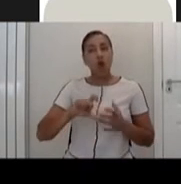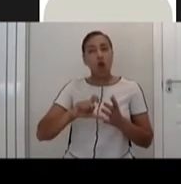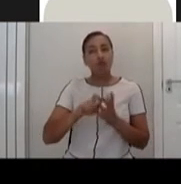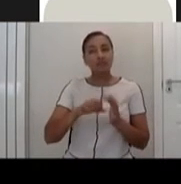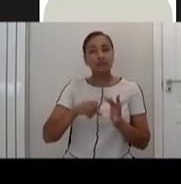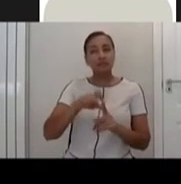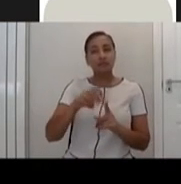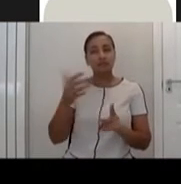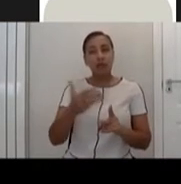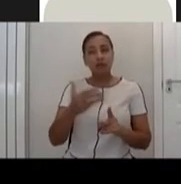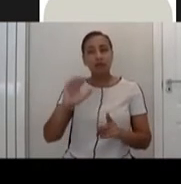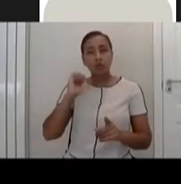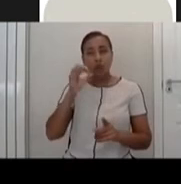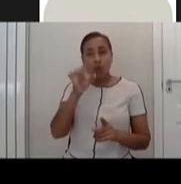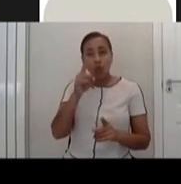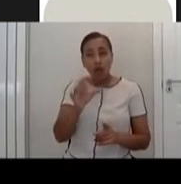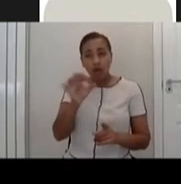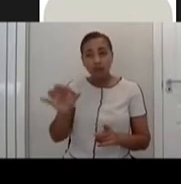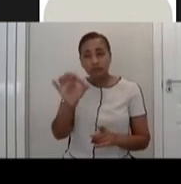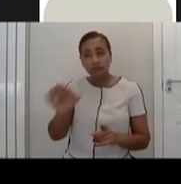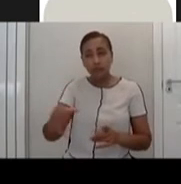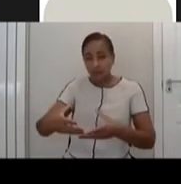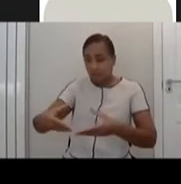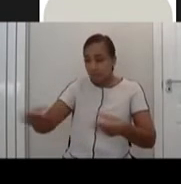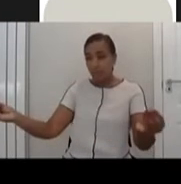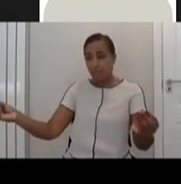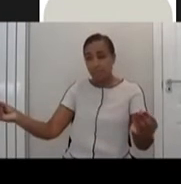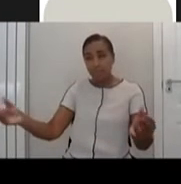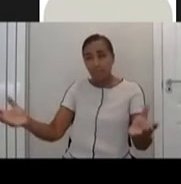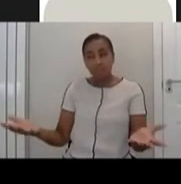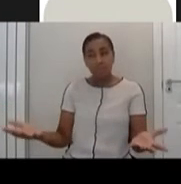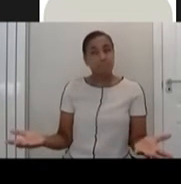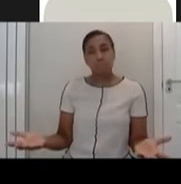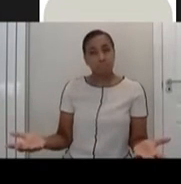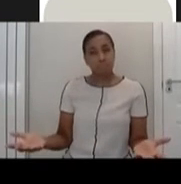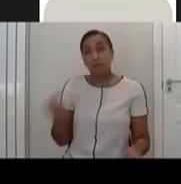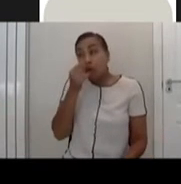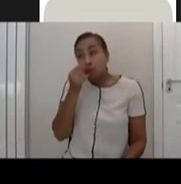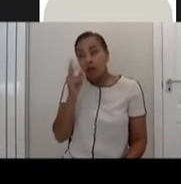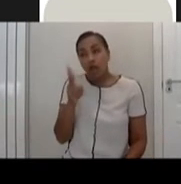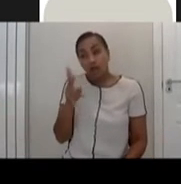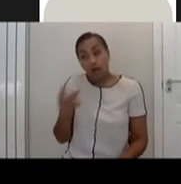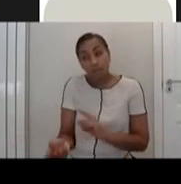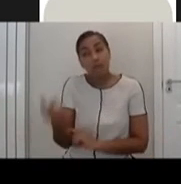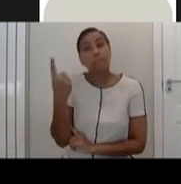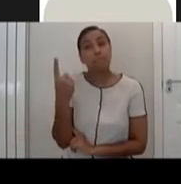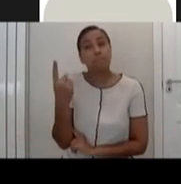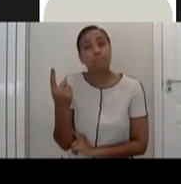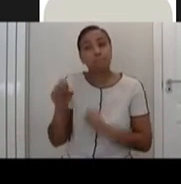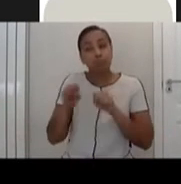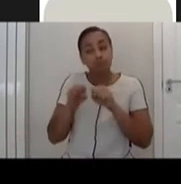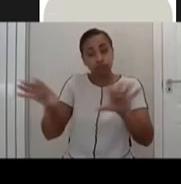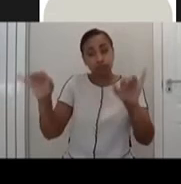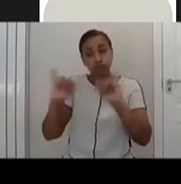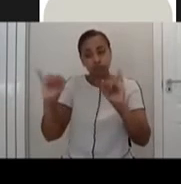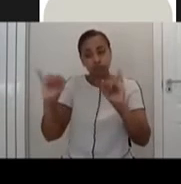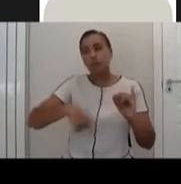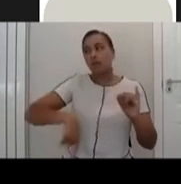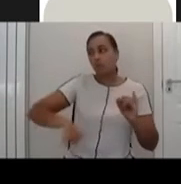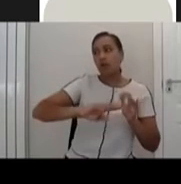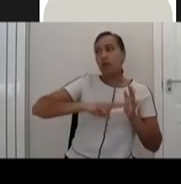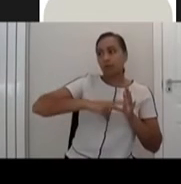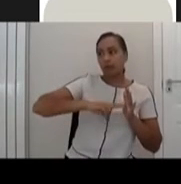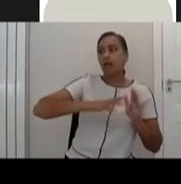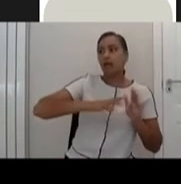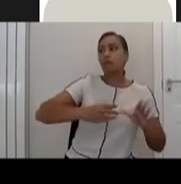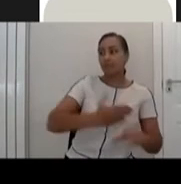it is a distinct possibility that we will have a second wave, and we are all working hard to plan for that.